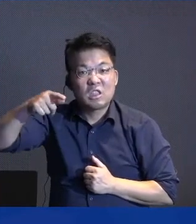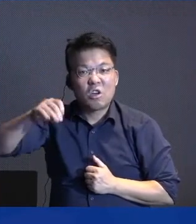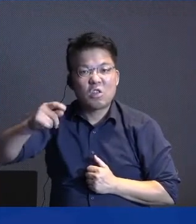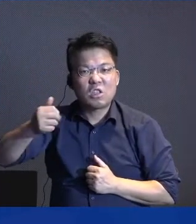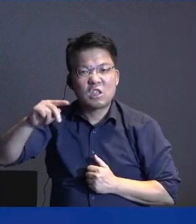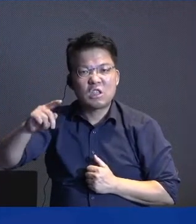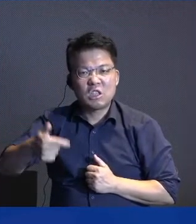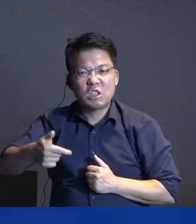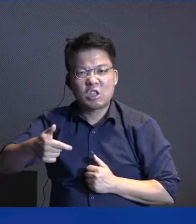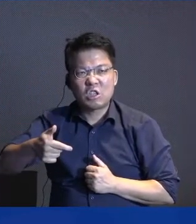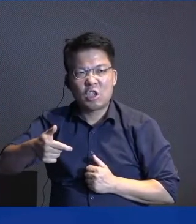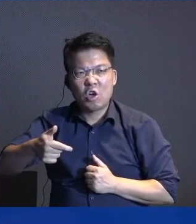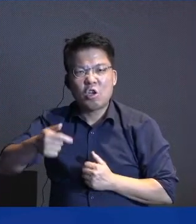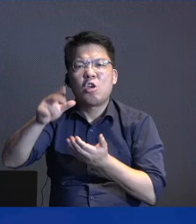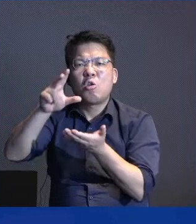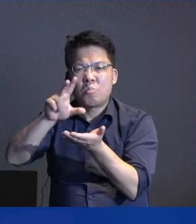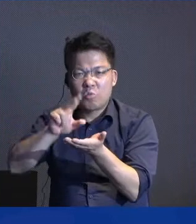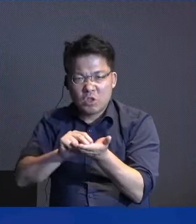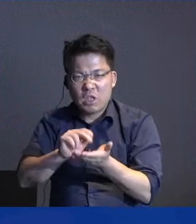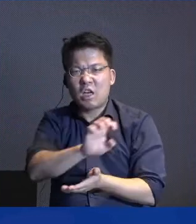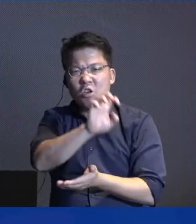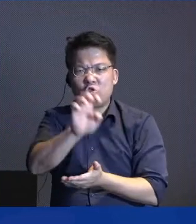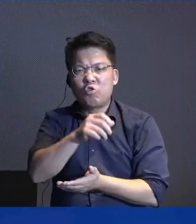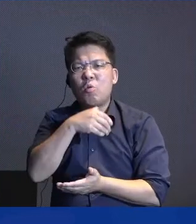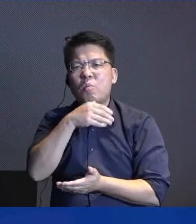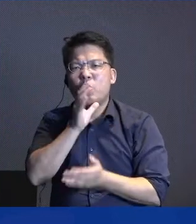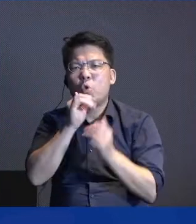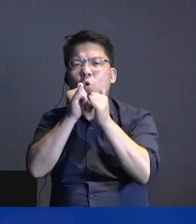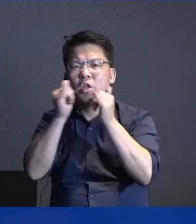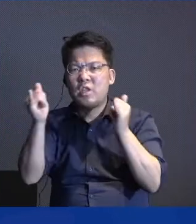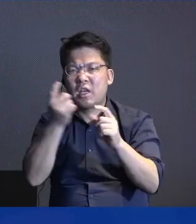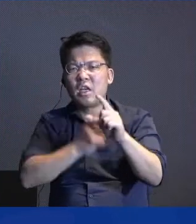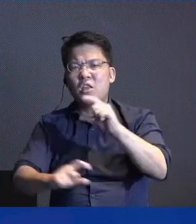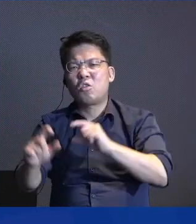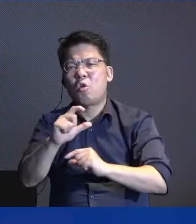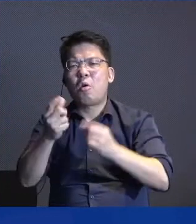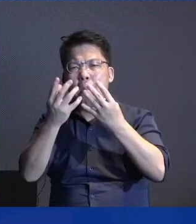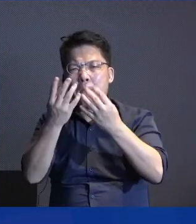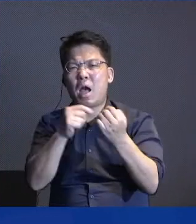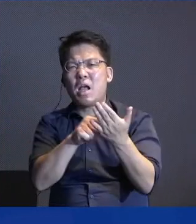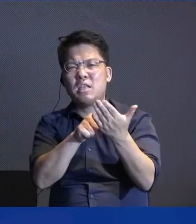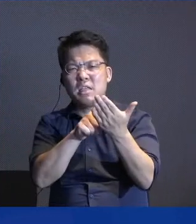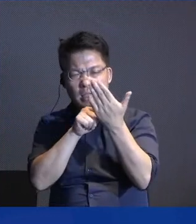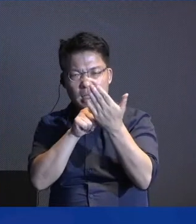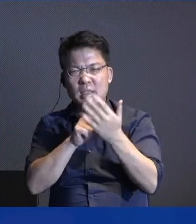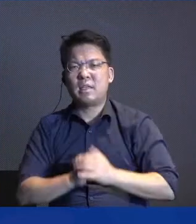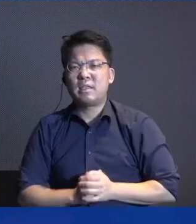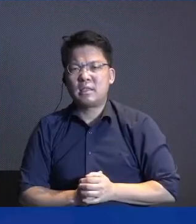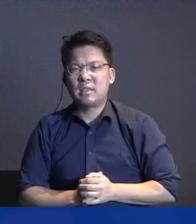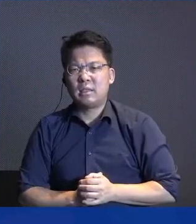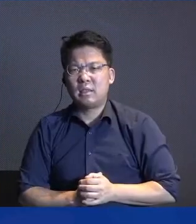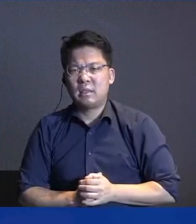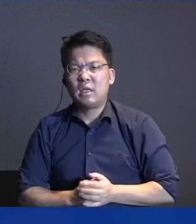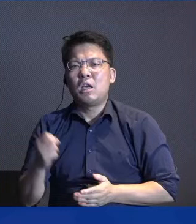I noticed was that relatively little studies focused on any material or